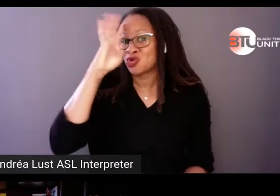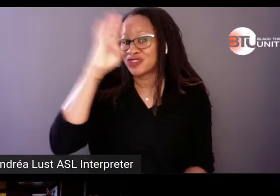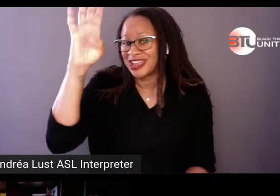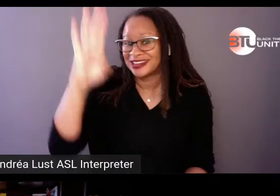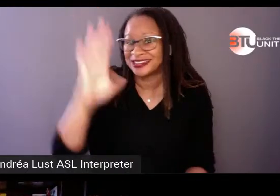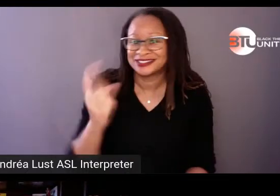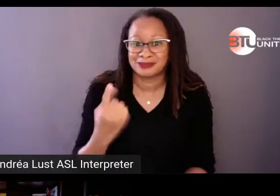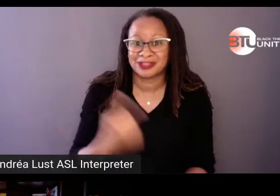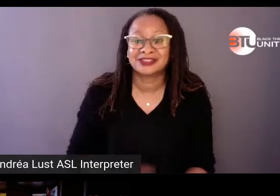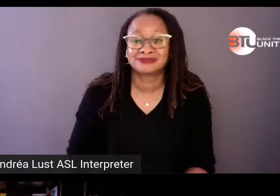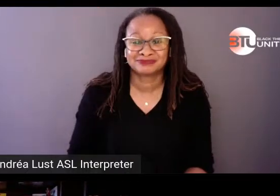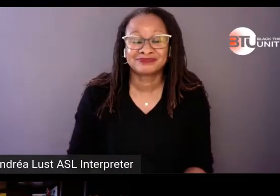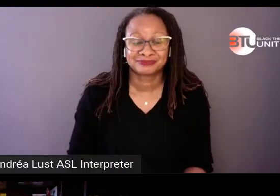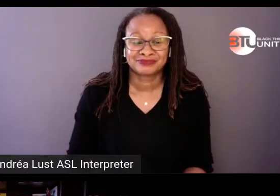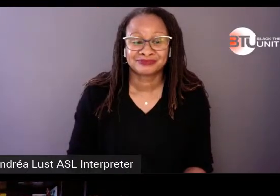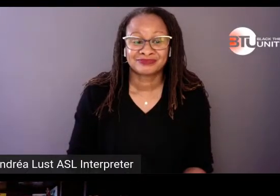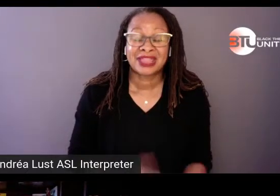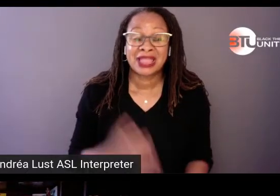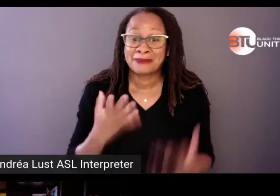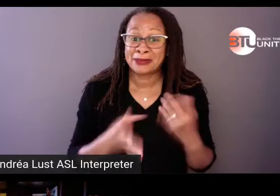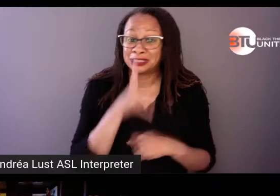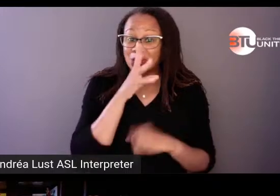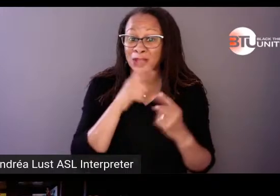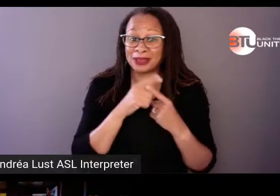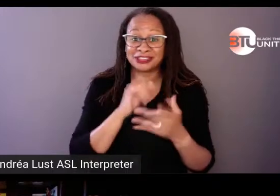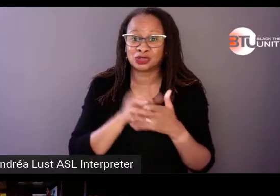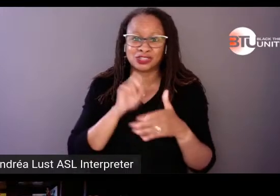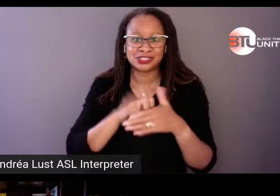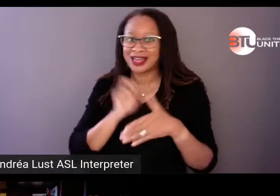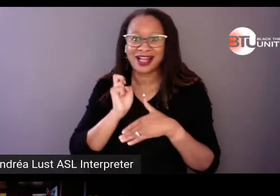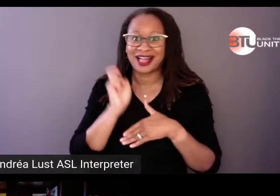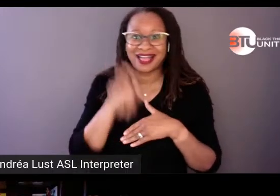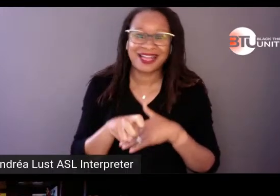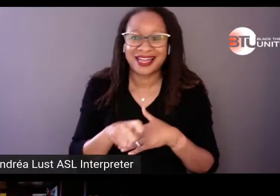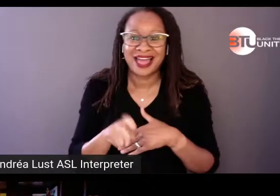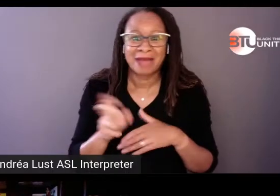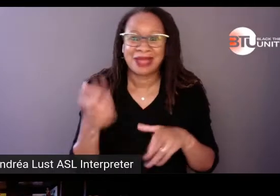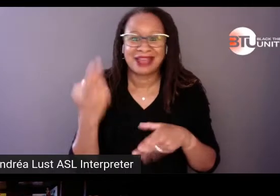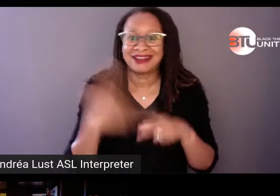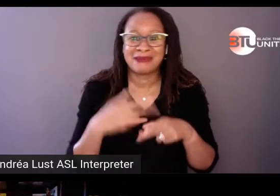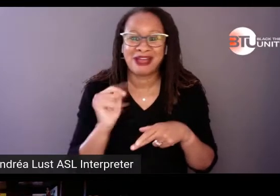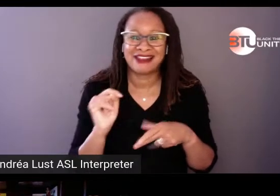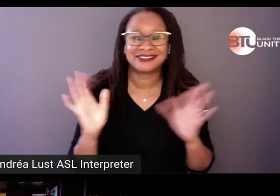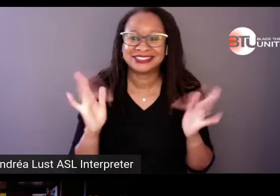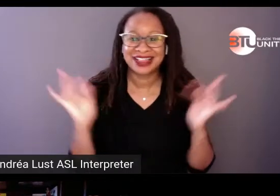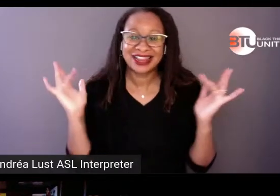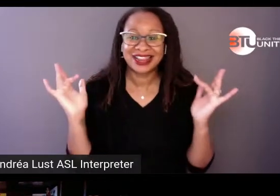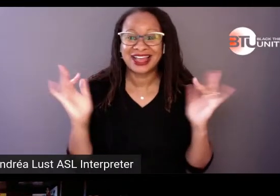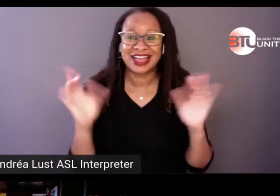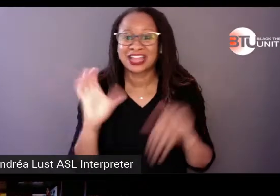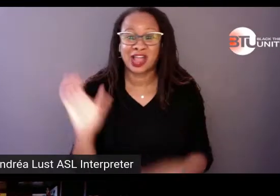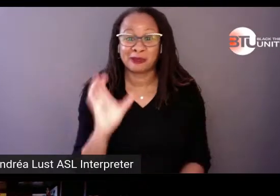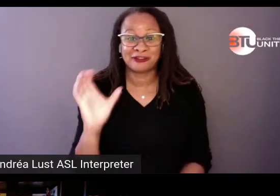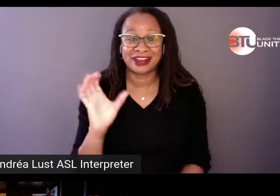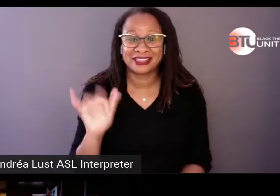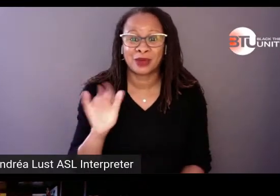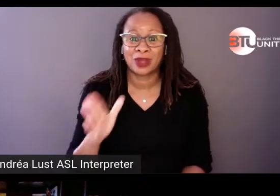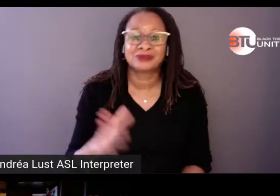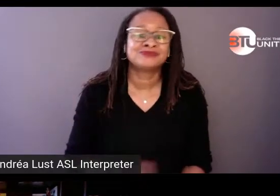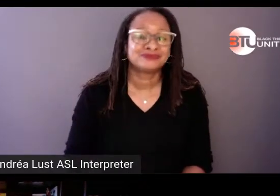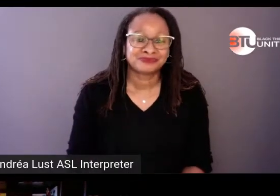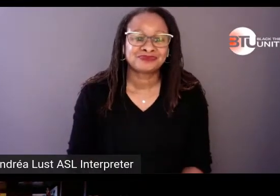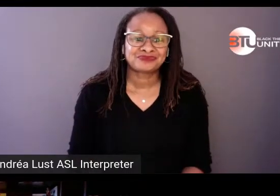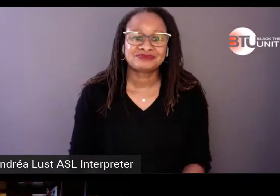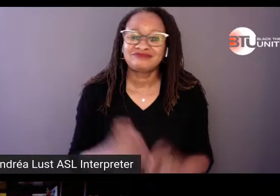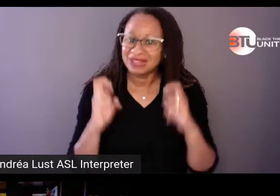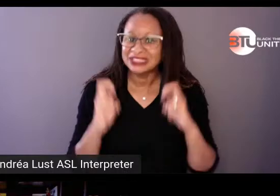might want to talk about it. Don't just go out and put your name on it and copyright it. You may just sit